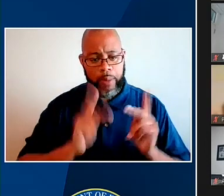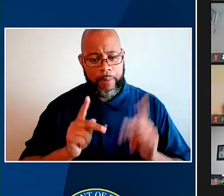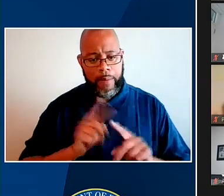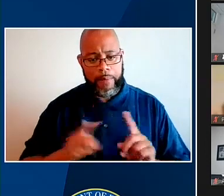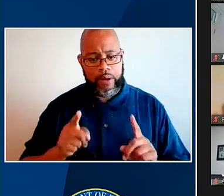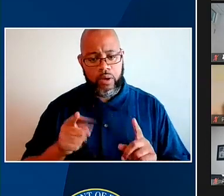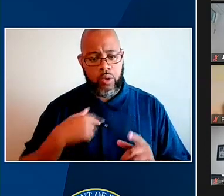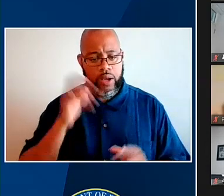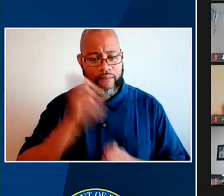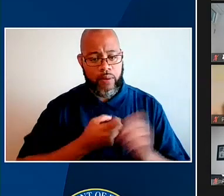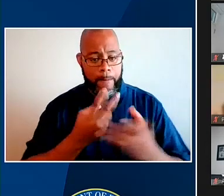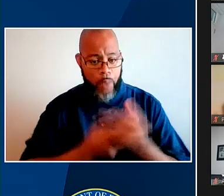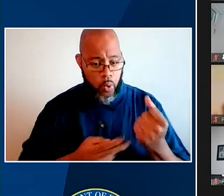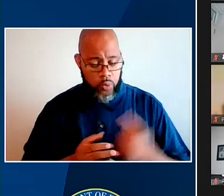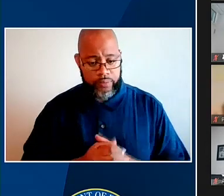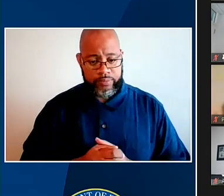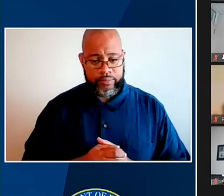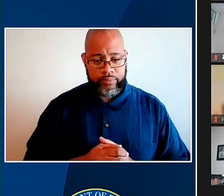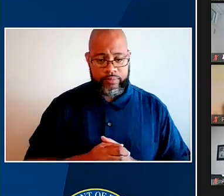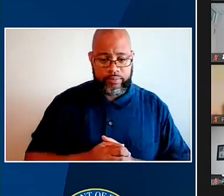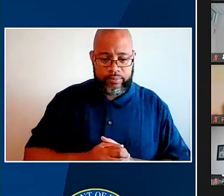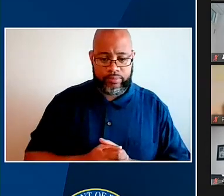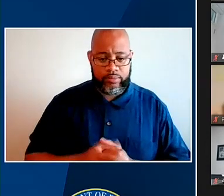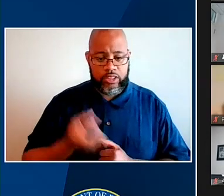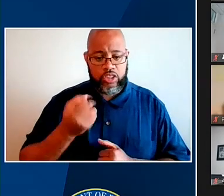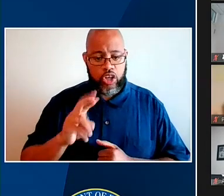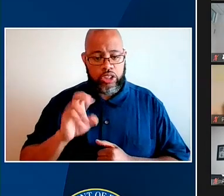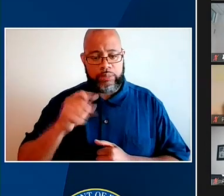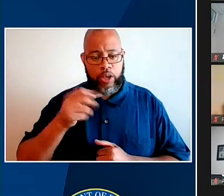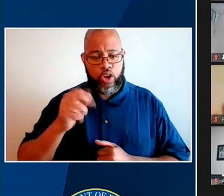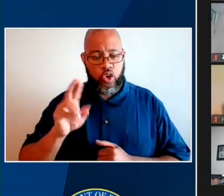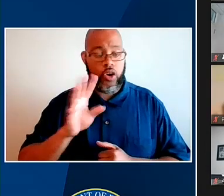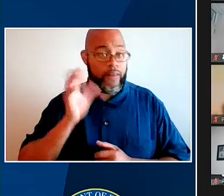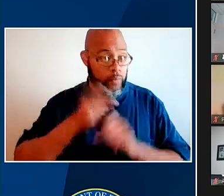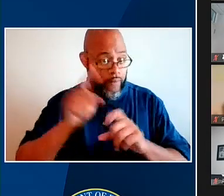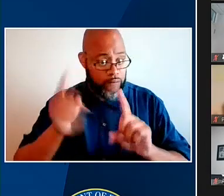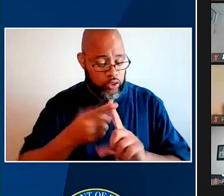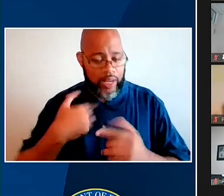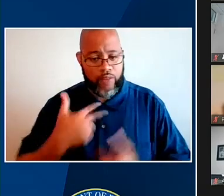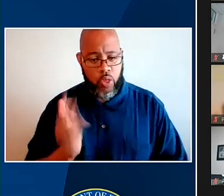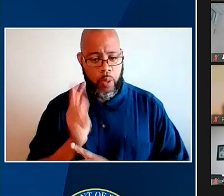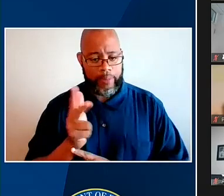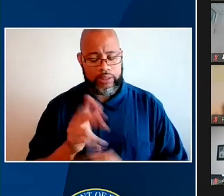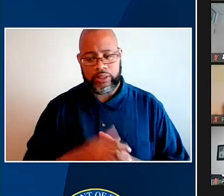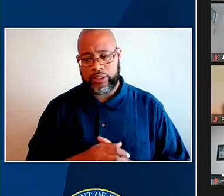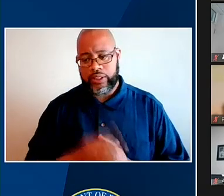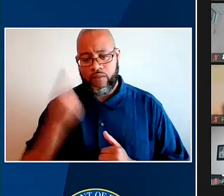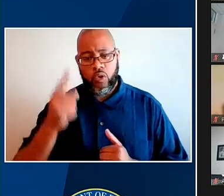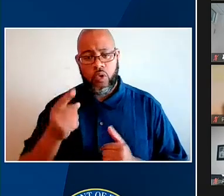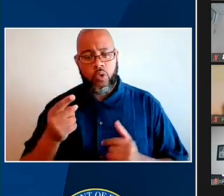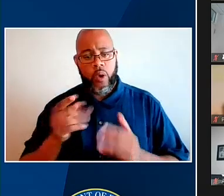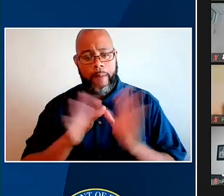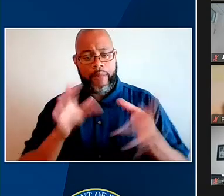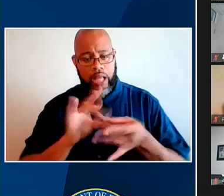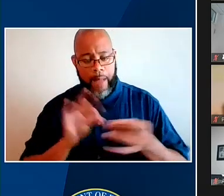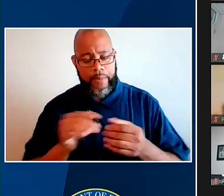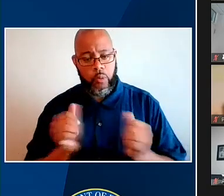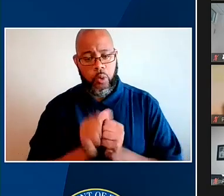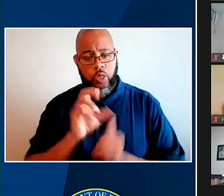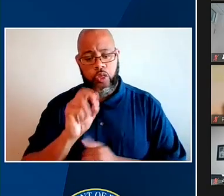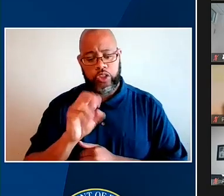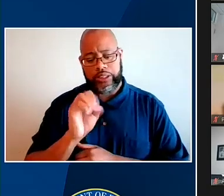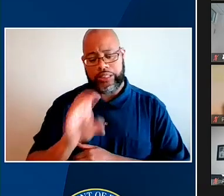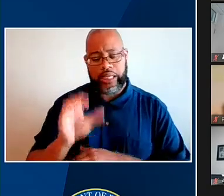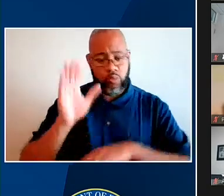case we'll hear from both. Dr. Spica, we'll hear from you first. Welcome. You'll have 3 minutes for public comment with a 30-second heads